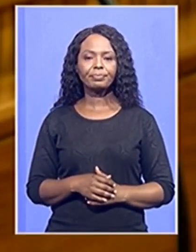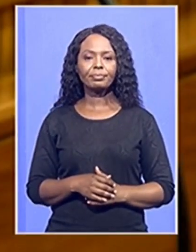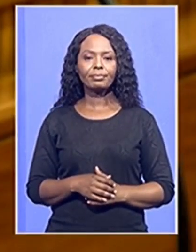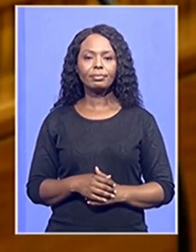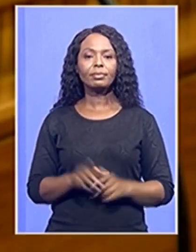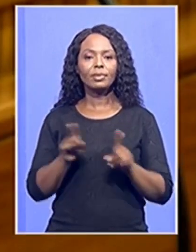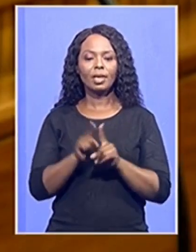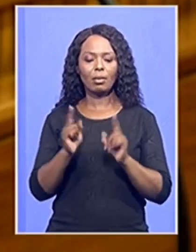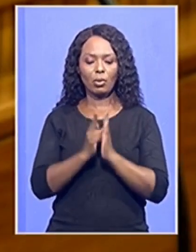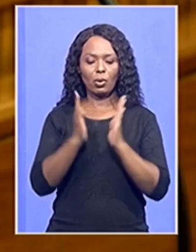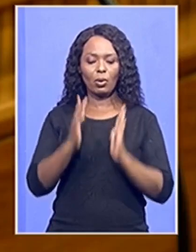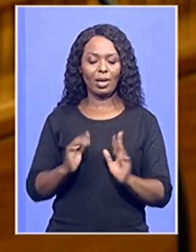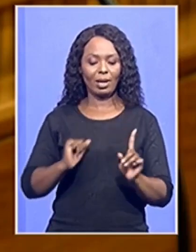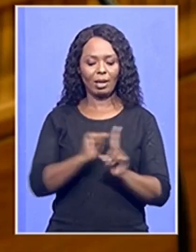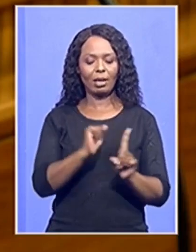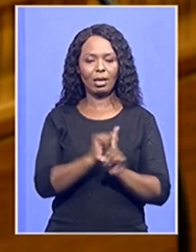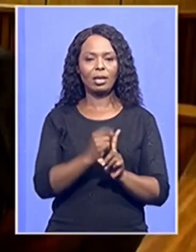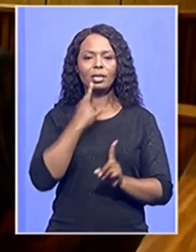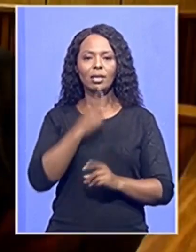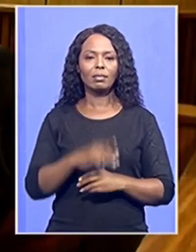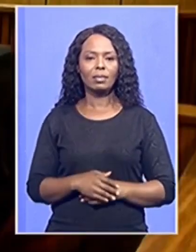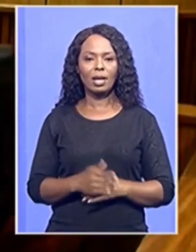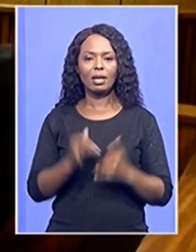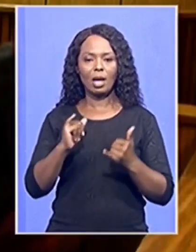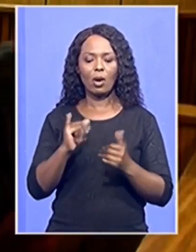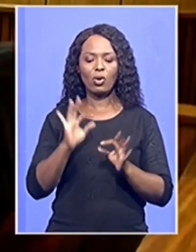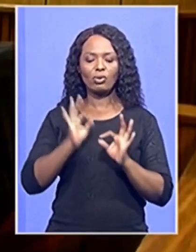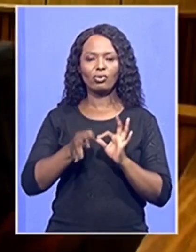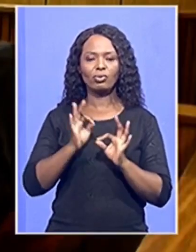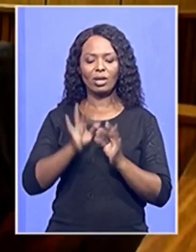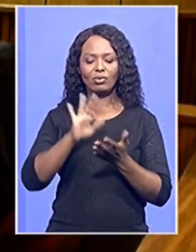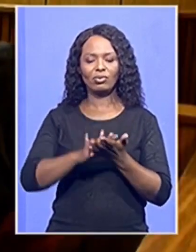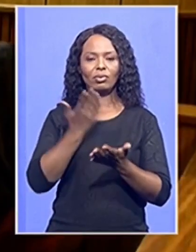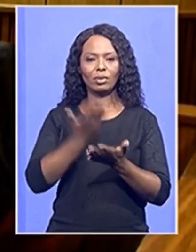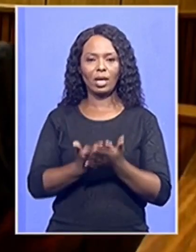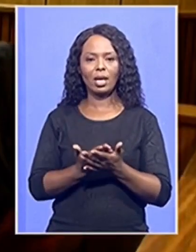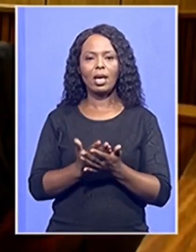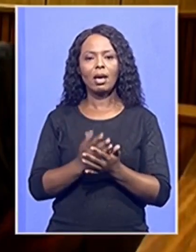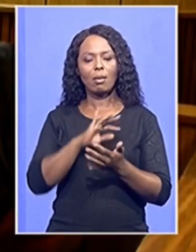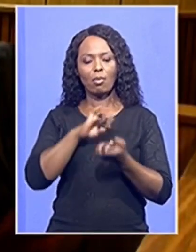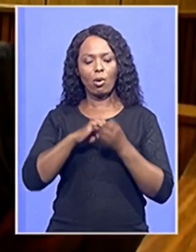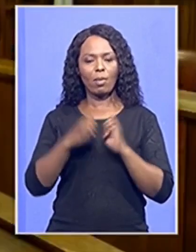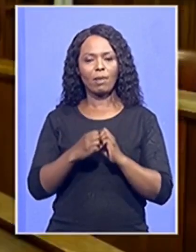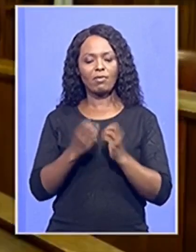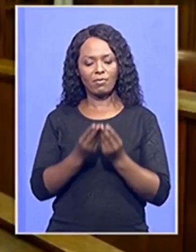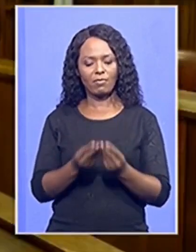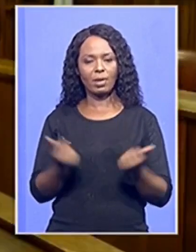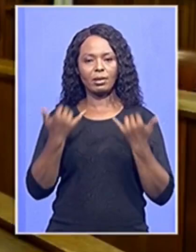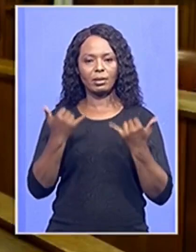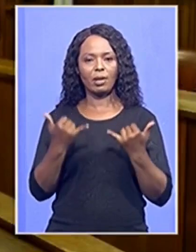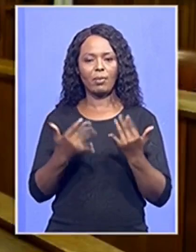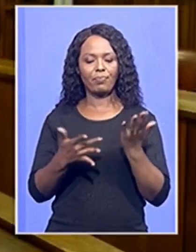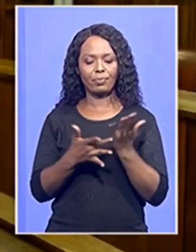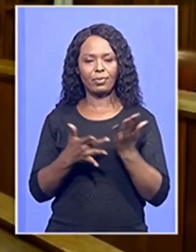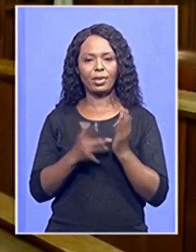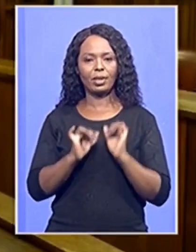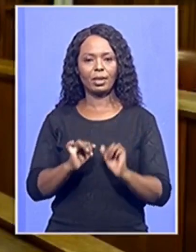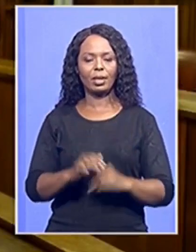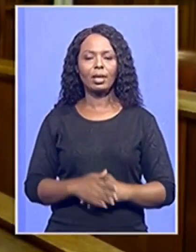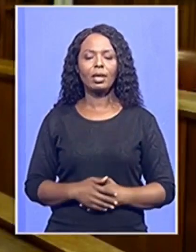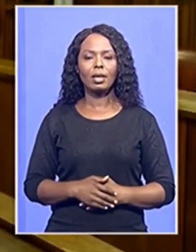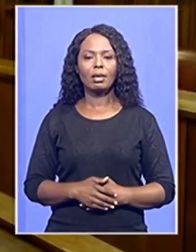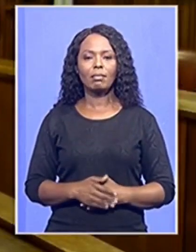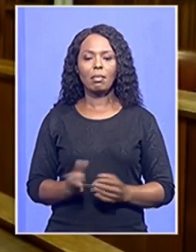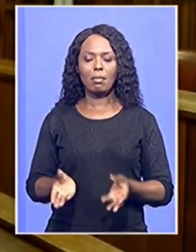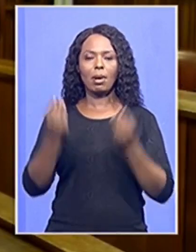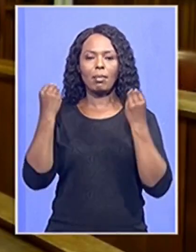supile gape gore bothata ba petelelo kana translation bo baakantswe. The transcript has been sorted out. We